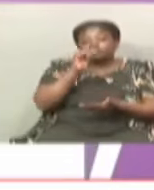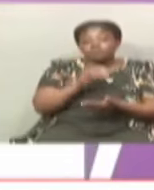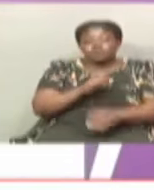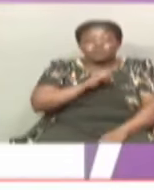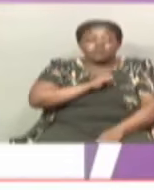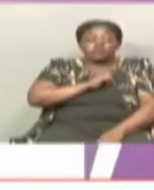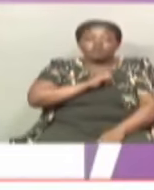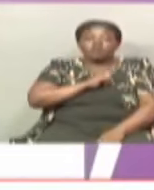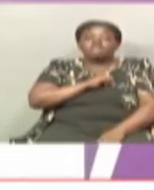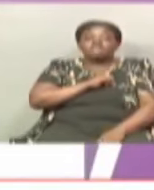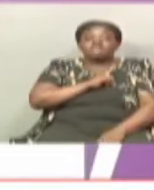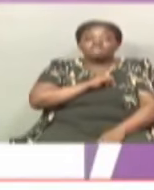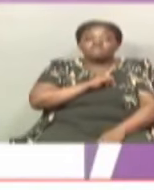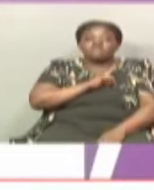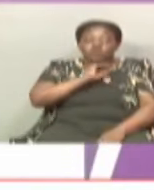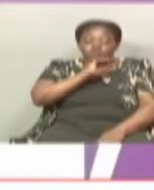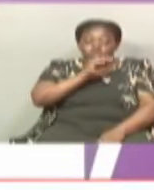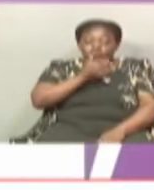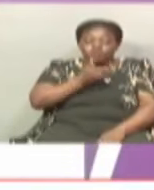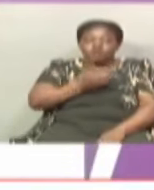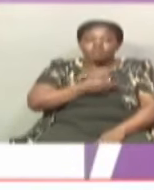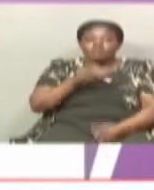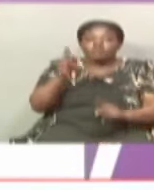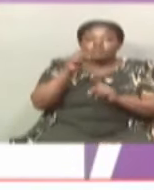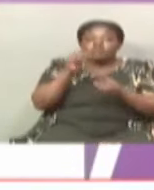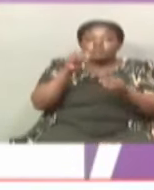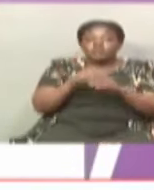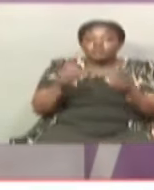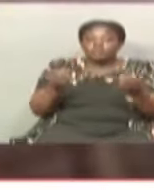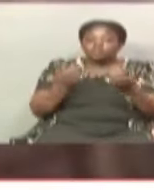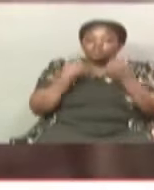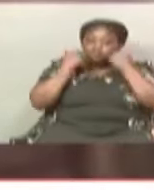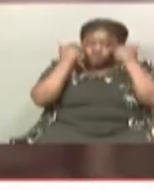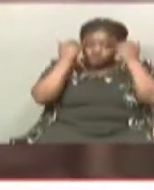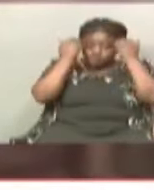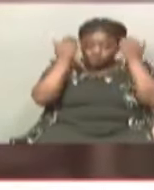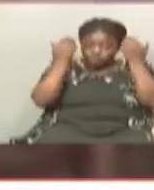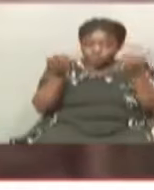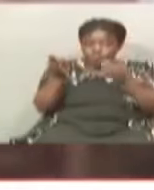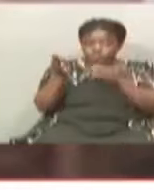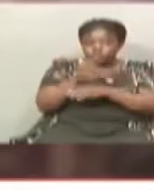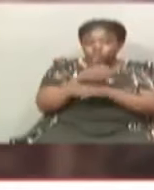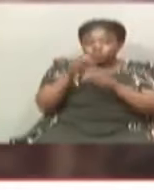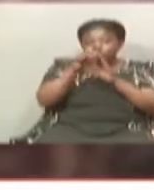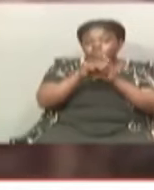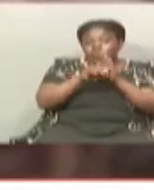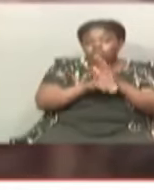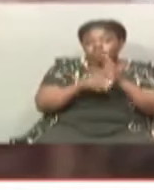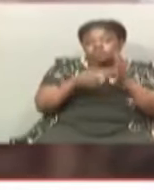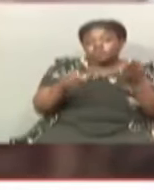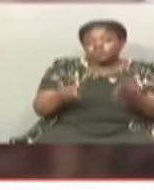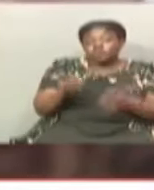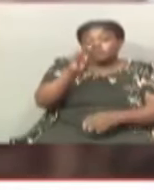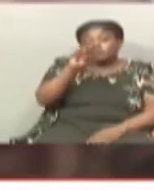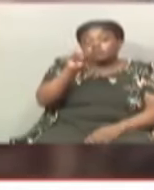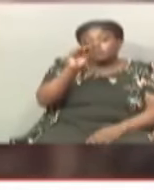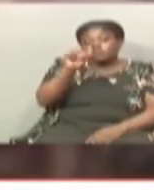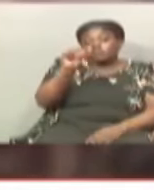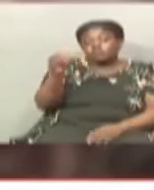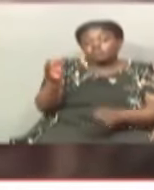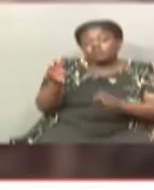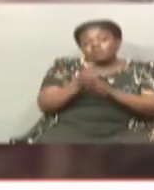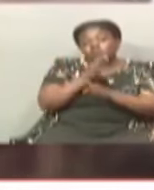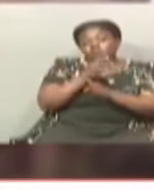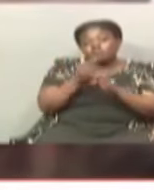confidence of our people in judiciary. Ye minister wa semateka nesigeddamu zino bat mawom alungamiza